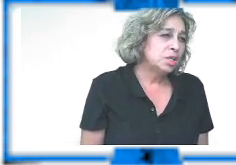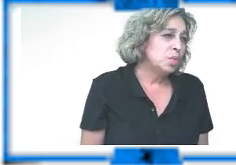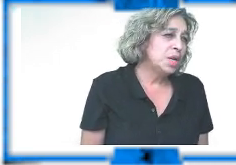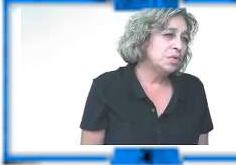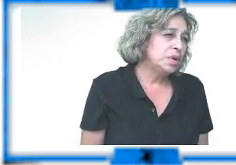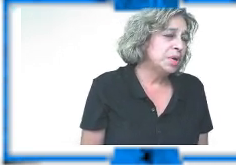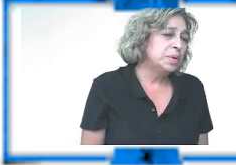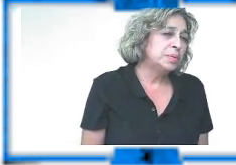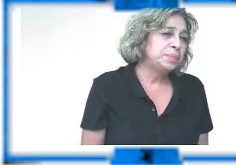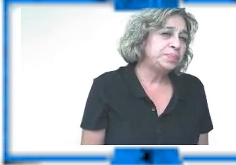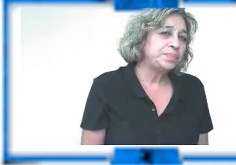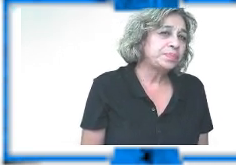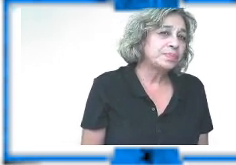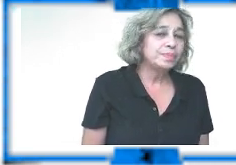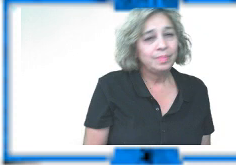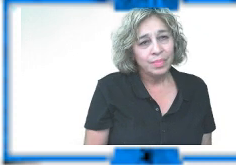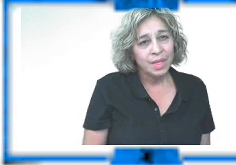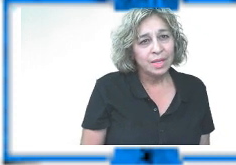So we don't know